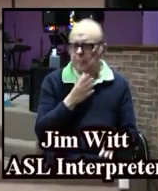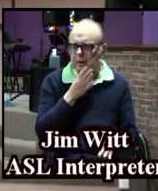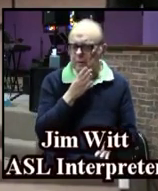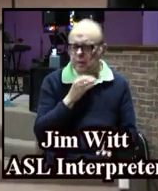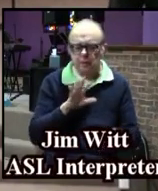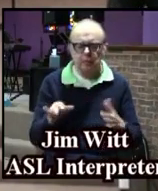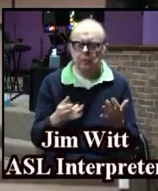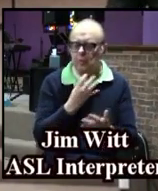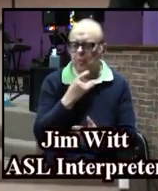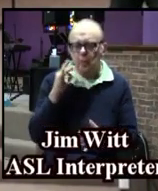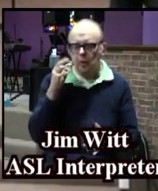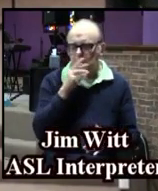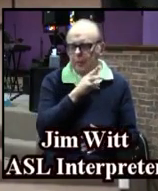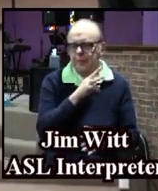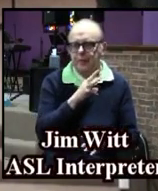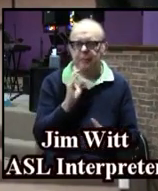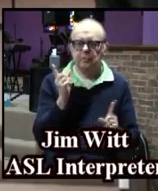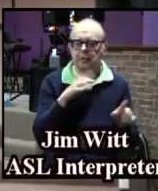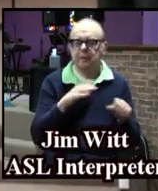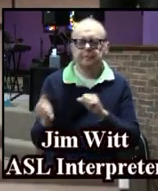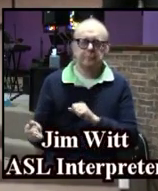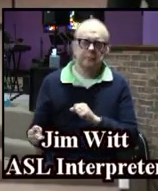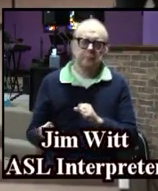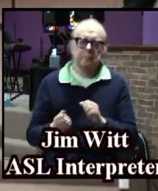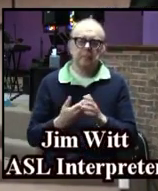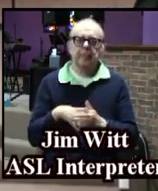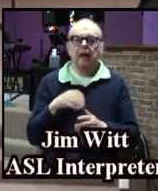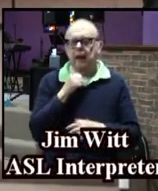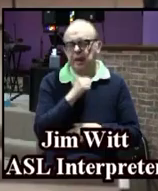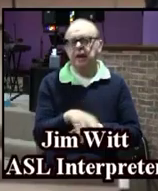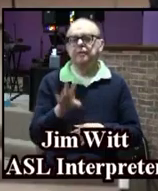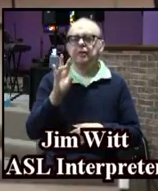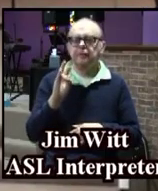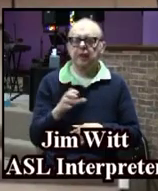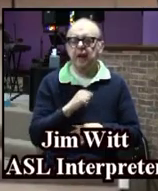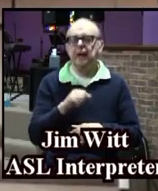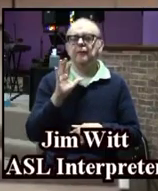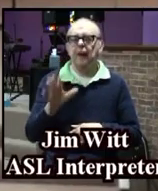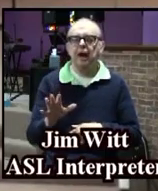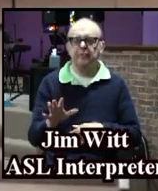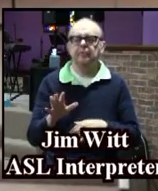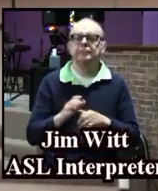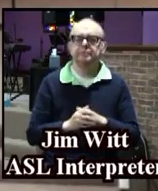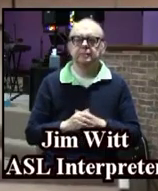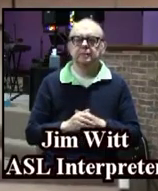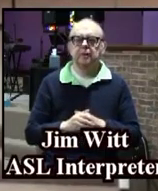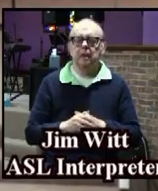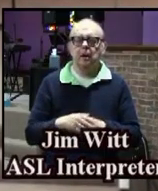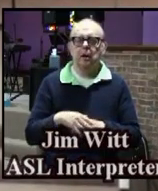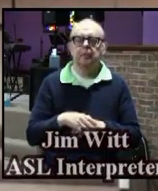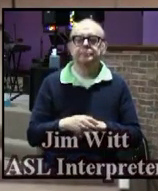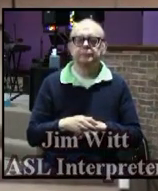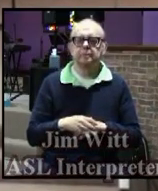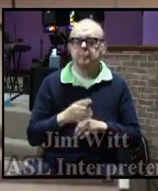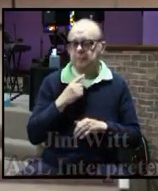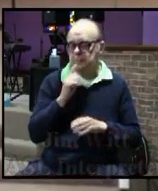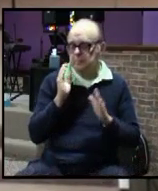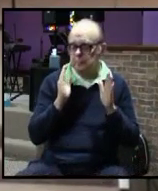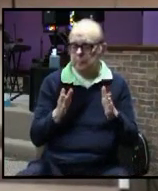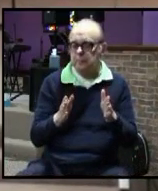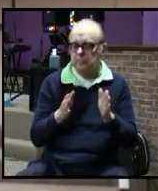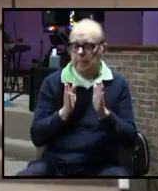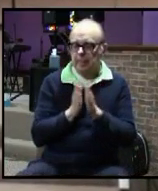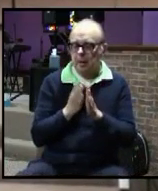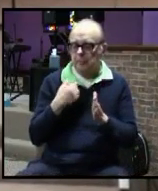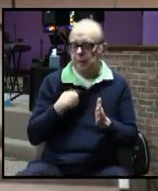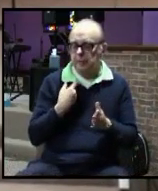freak out while I'm gone. And right before we left, I have a 7-year-old and a 5-year-old. I have a 7-year-old boy named Cameron, I have a 5-year-old girl named Sarah. And I said, listen,